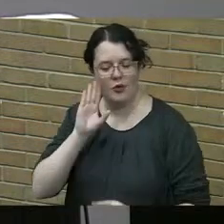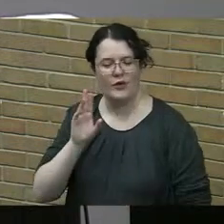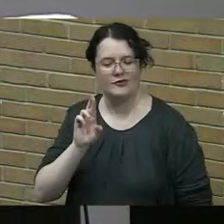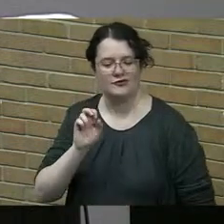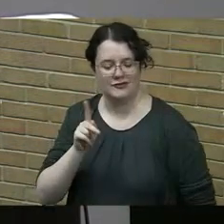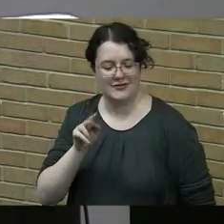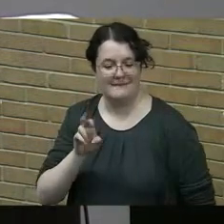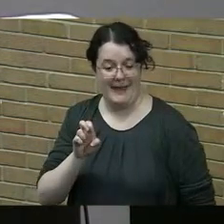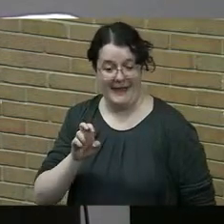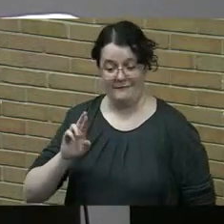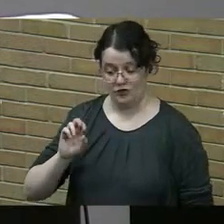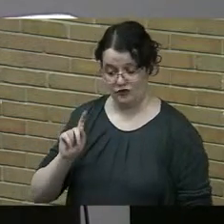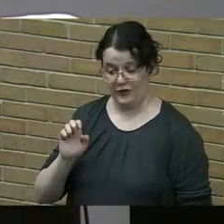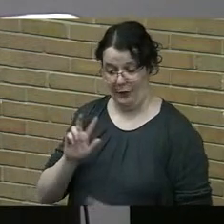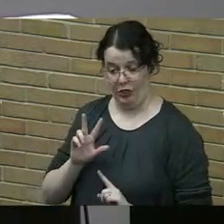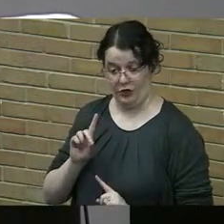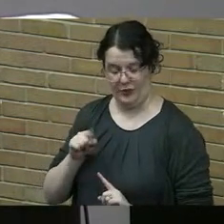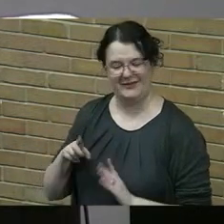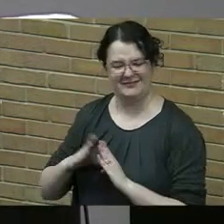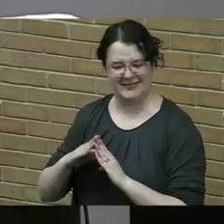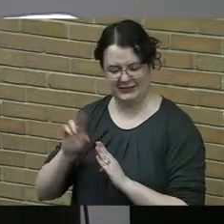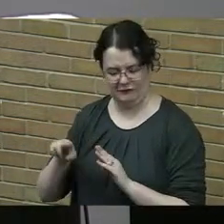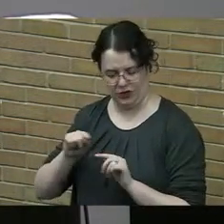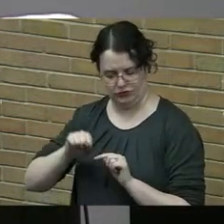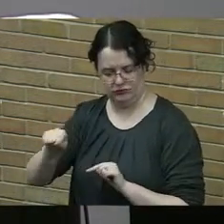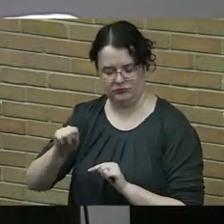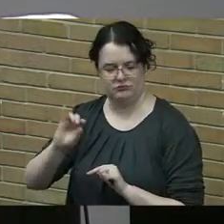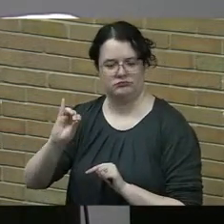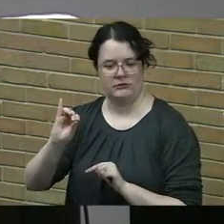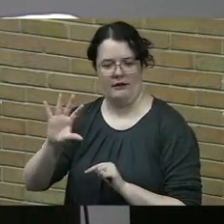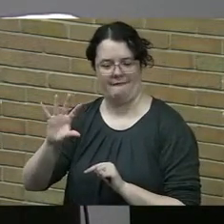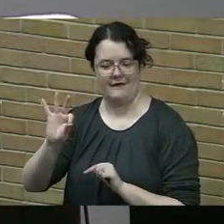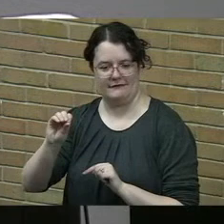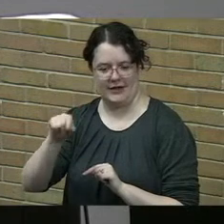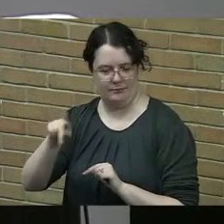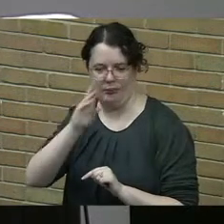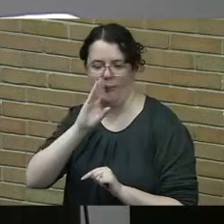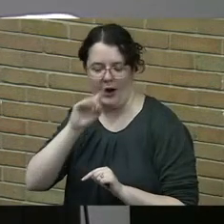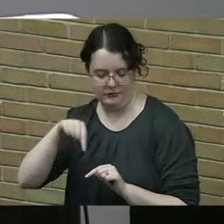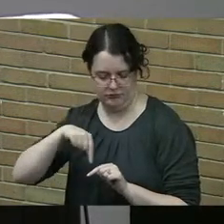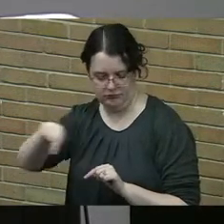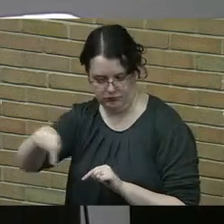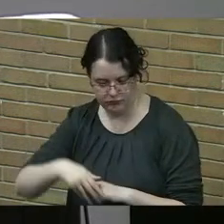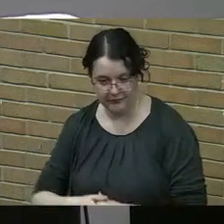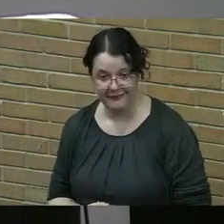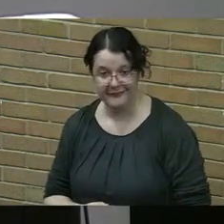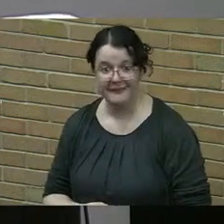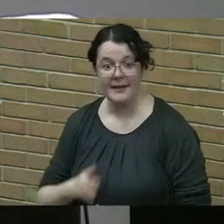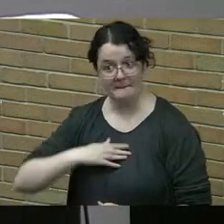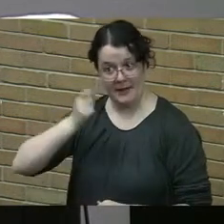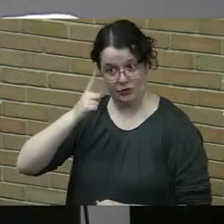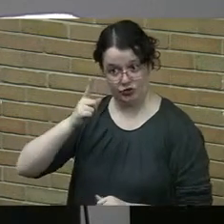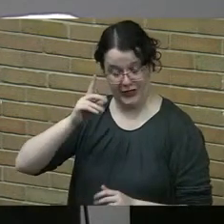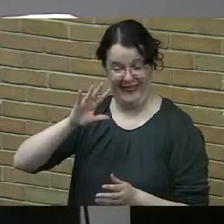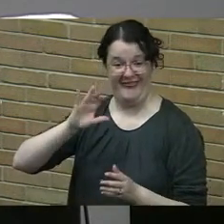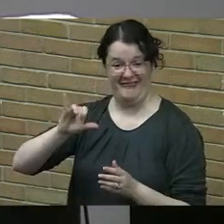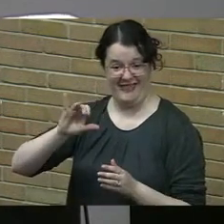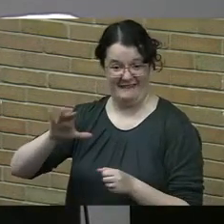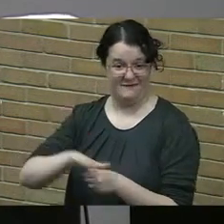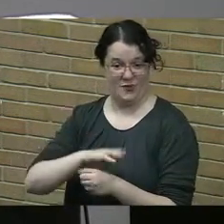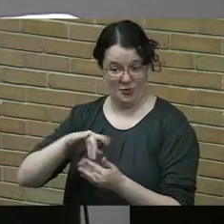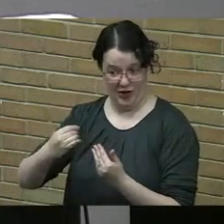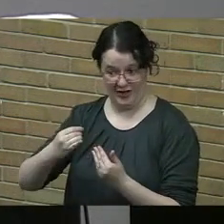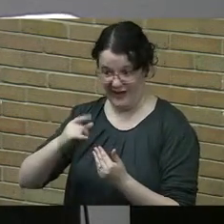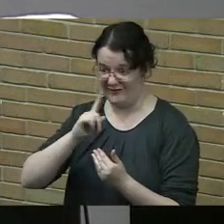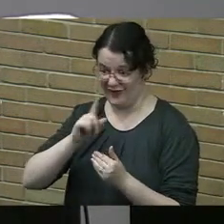from the city of Rochester to I-590 in Brighton. And my understanding is that the total project extends all the way to the Erie